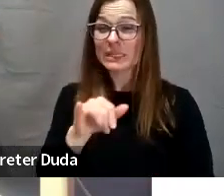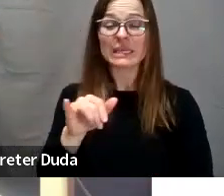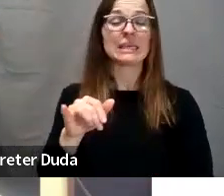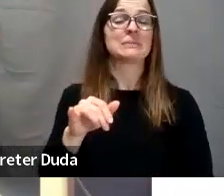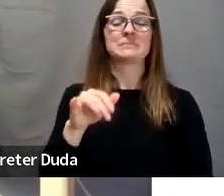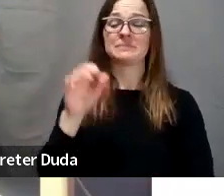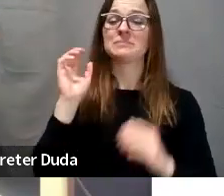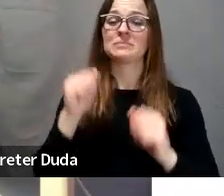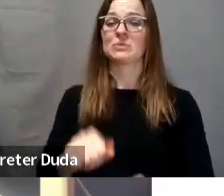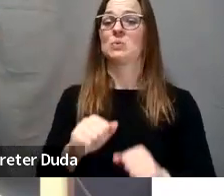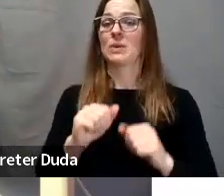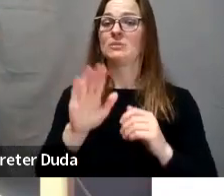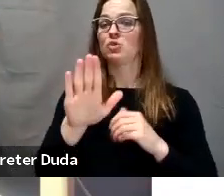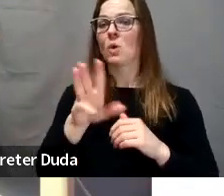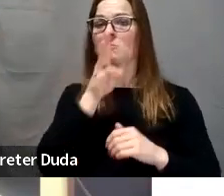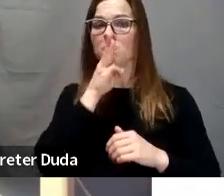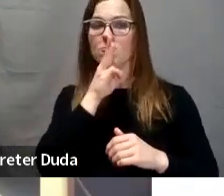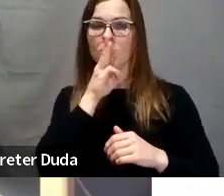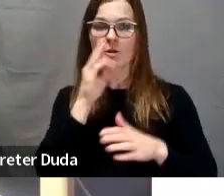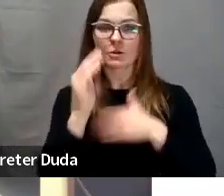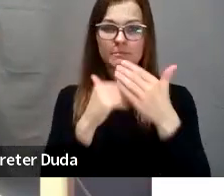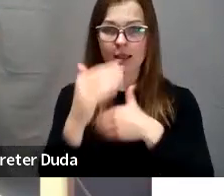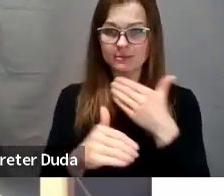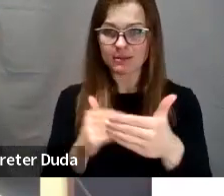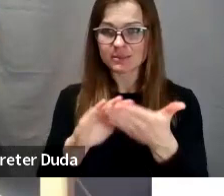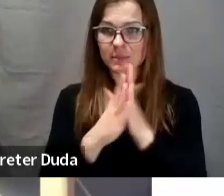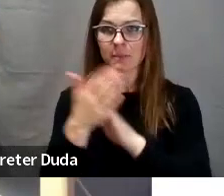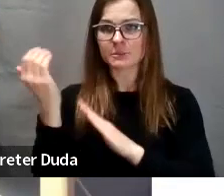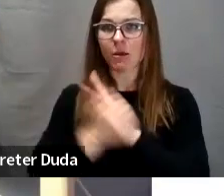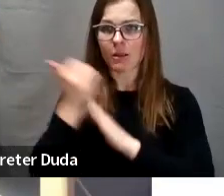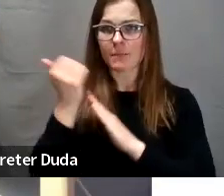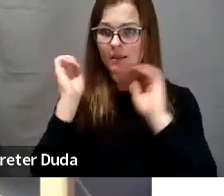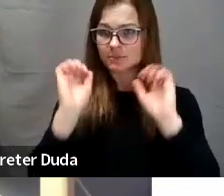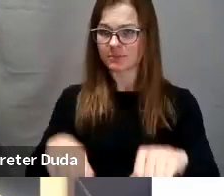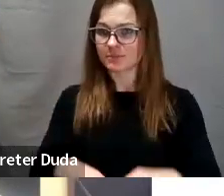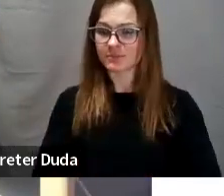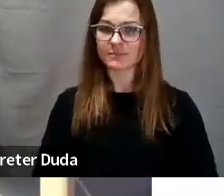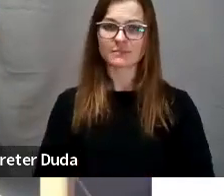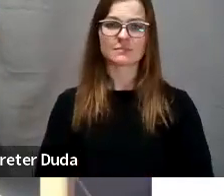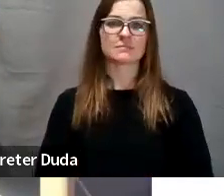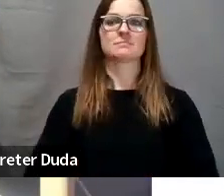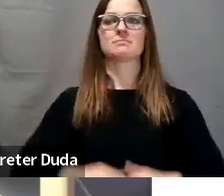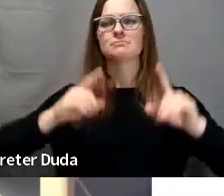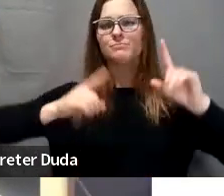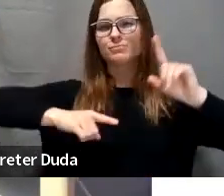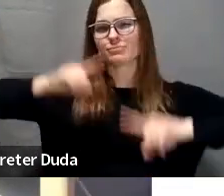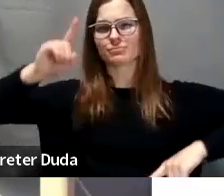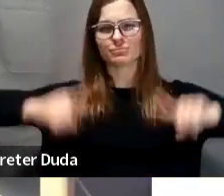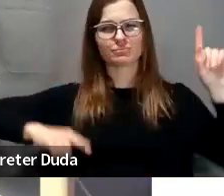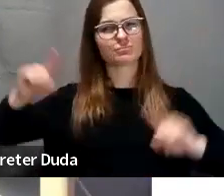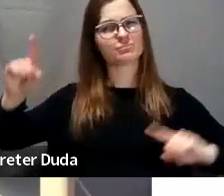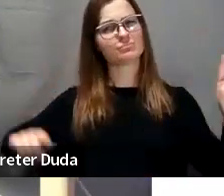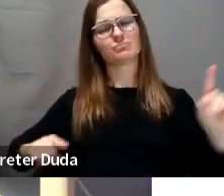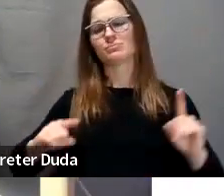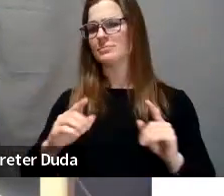kind of automate your watering process. So all sorts of different things that the app will tell you.